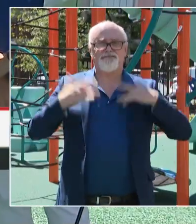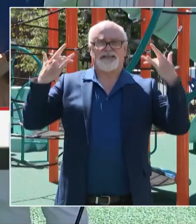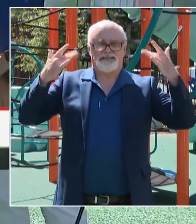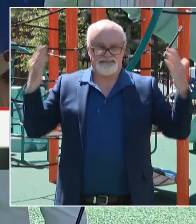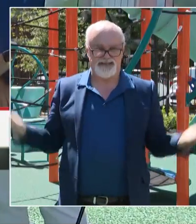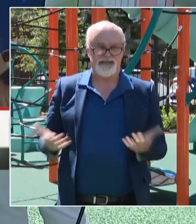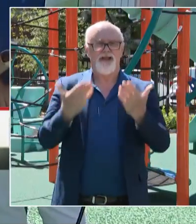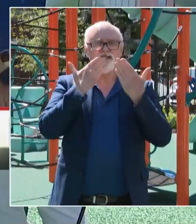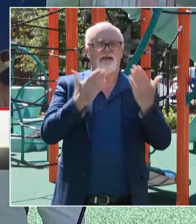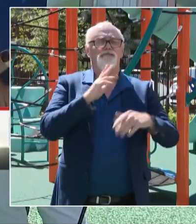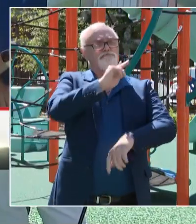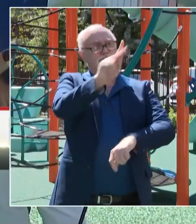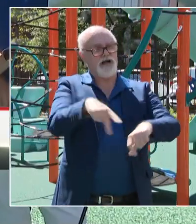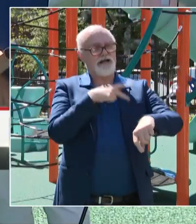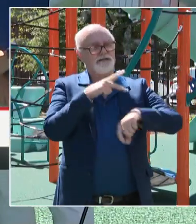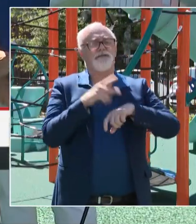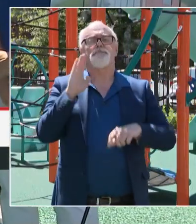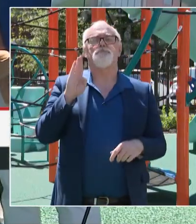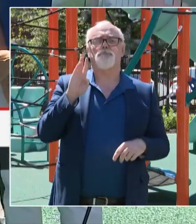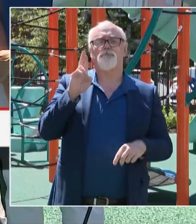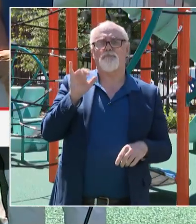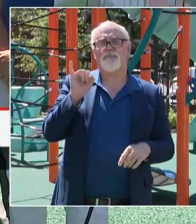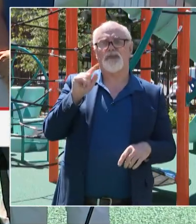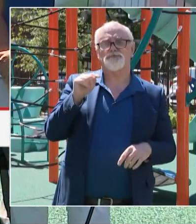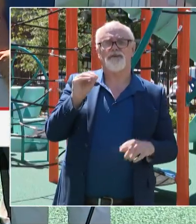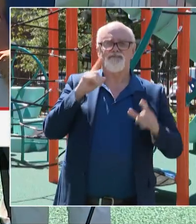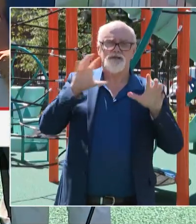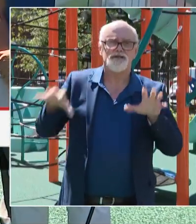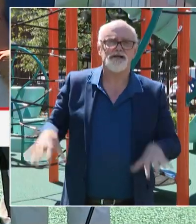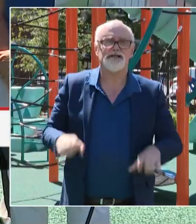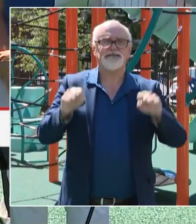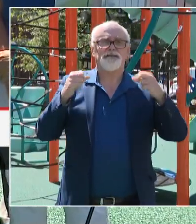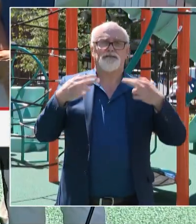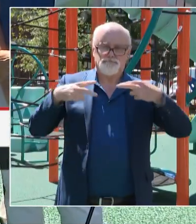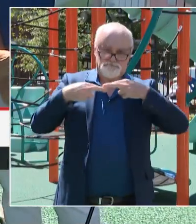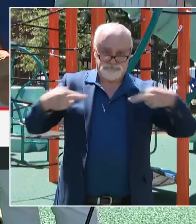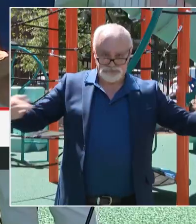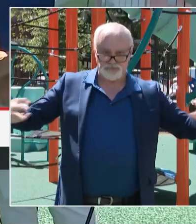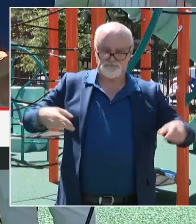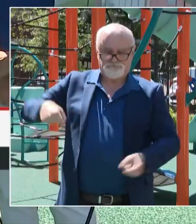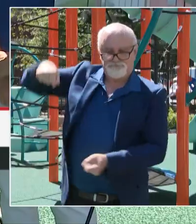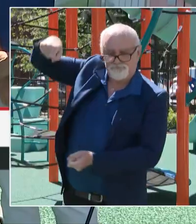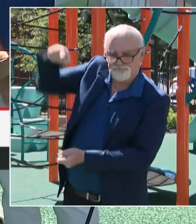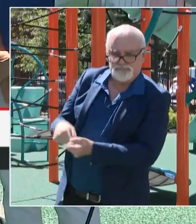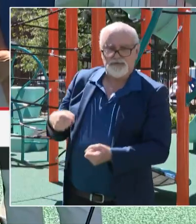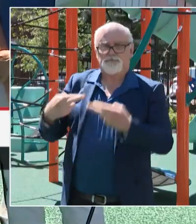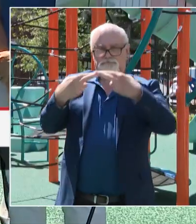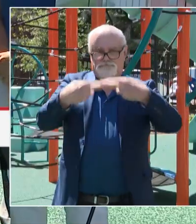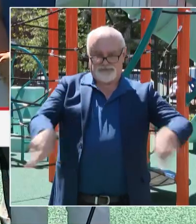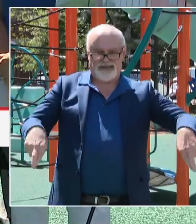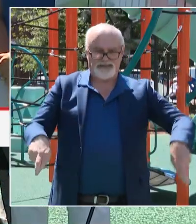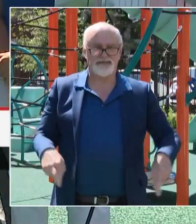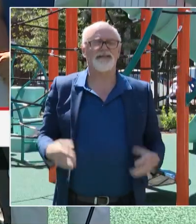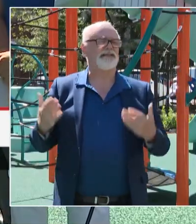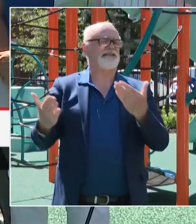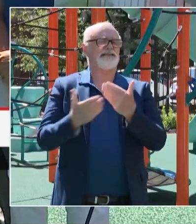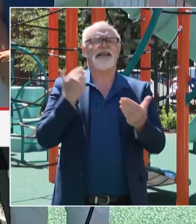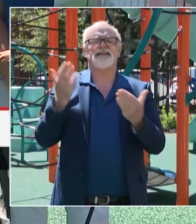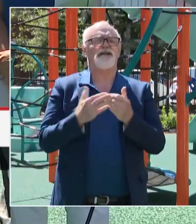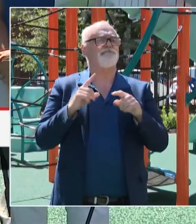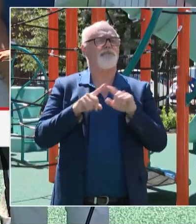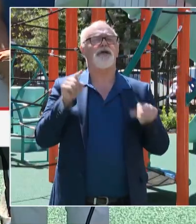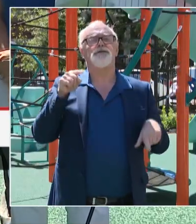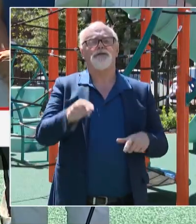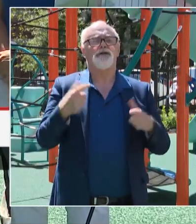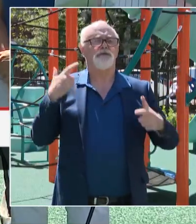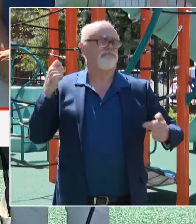at Oyster-Adams for hosting us today for this ribbon cutting. I know it is not easy to host on day one, but you all have hit the ground running. So let's